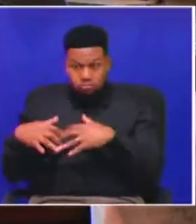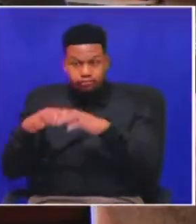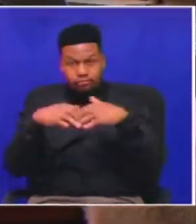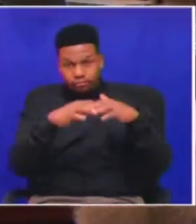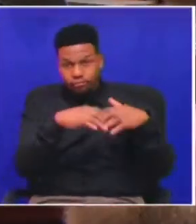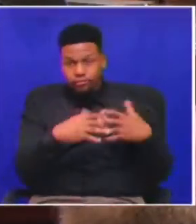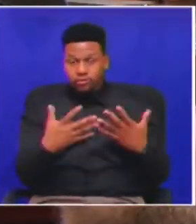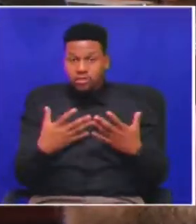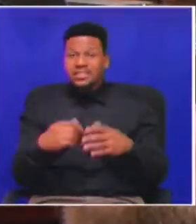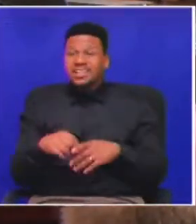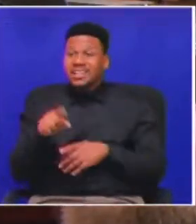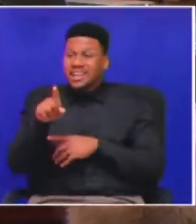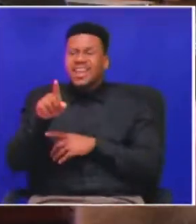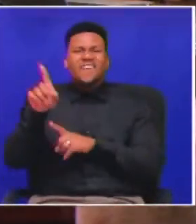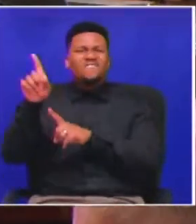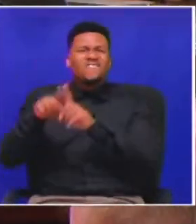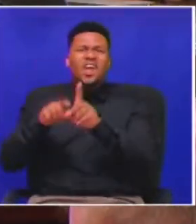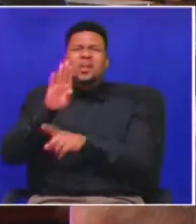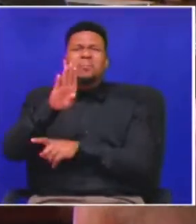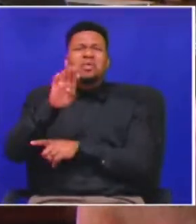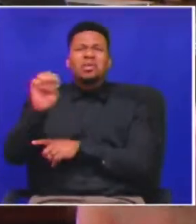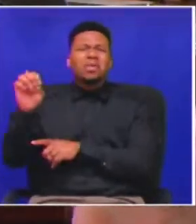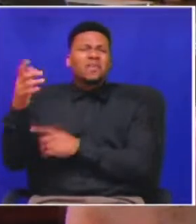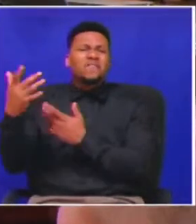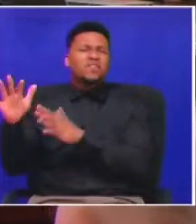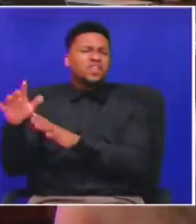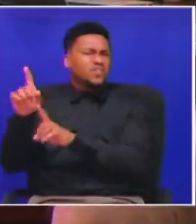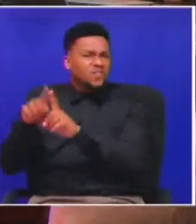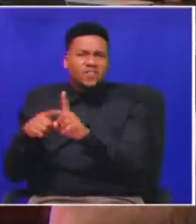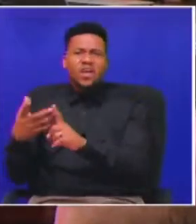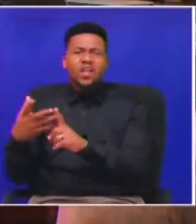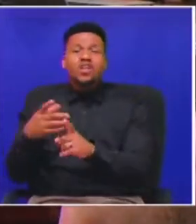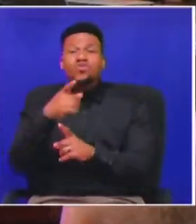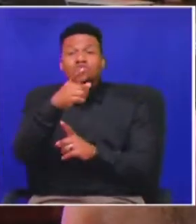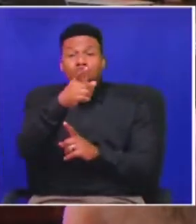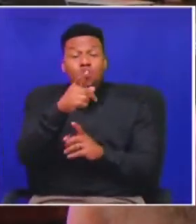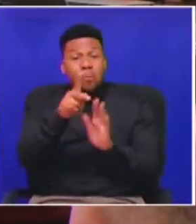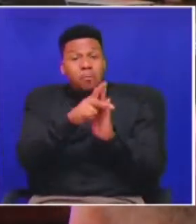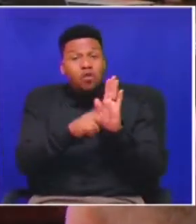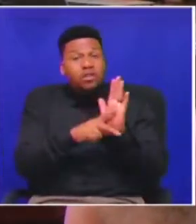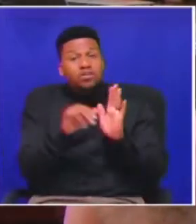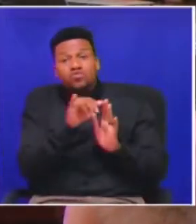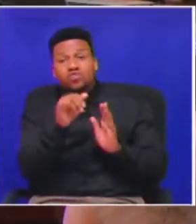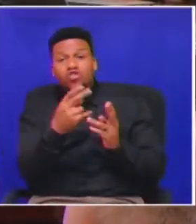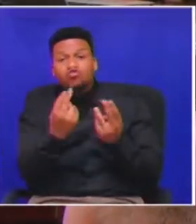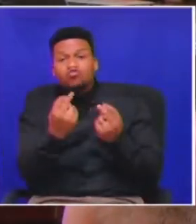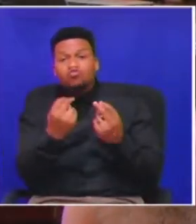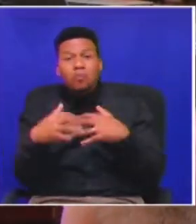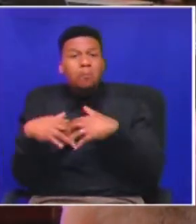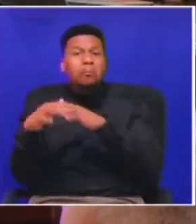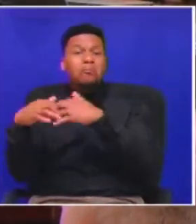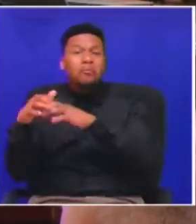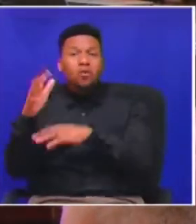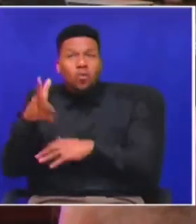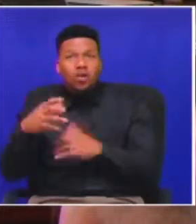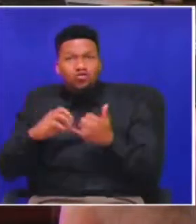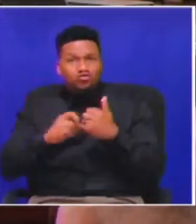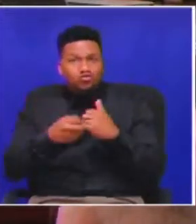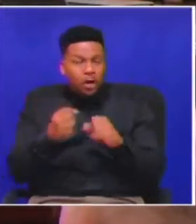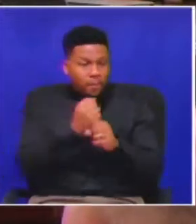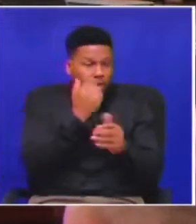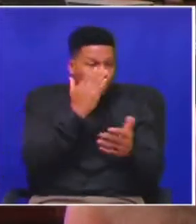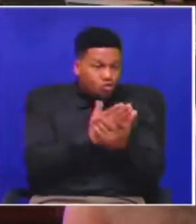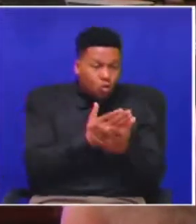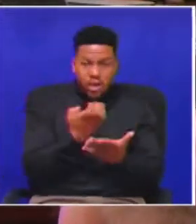failed BEE, are you prepared to make to jumpstart foreign direct investment and get our economy working for all South